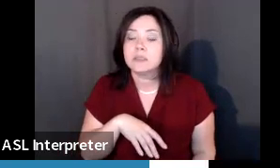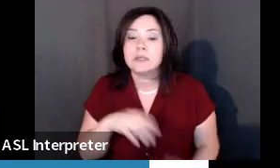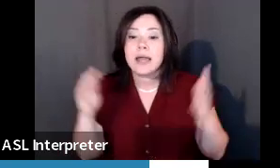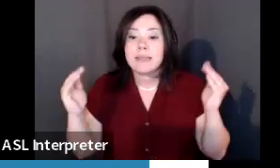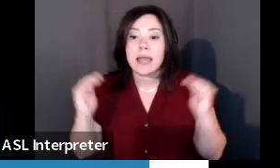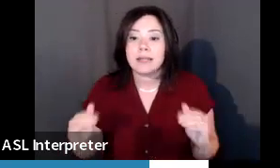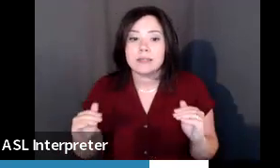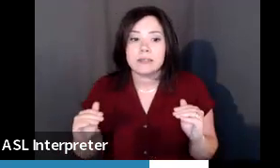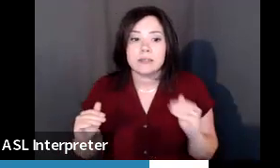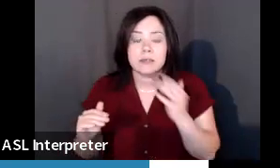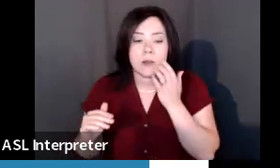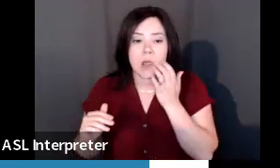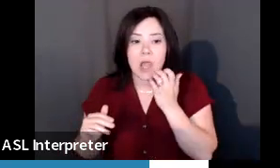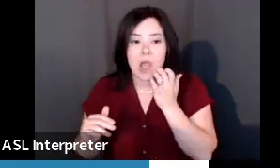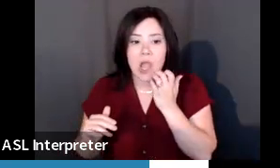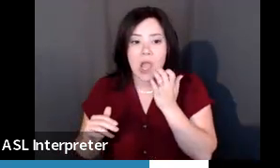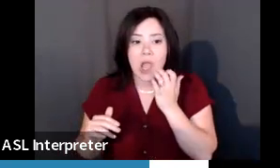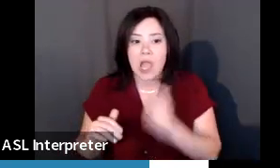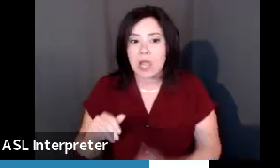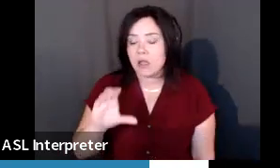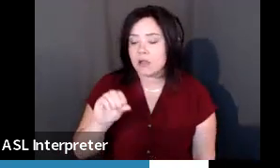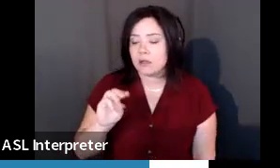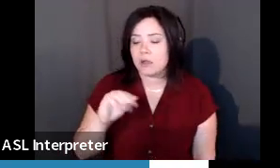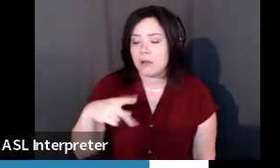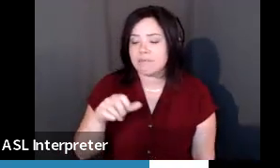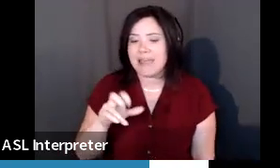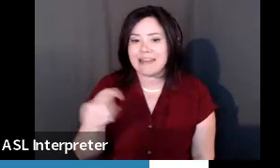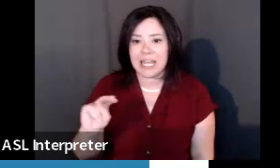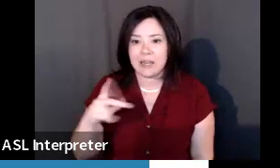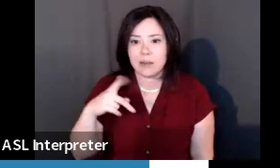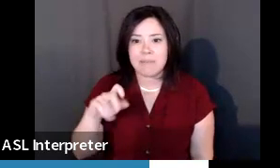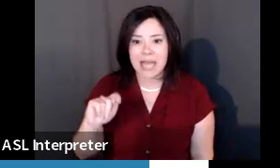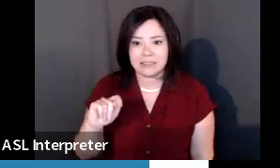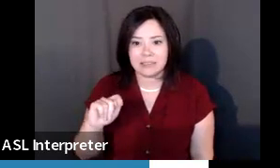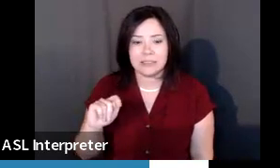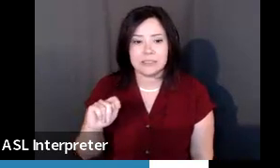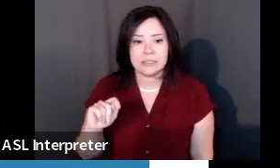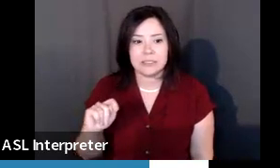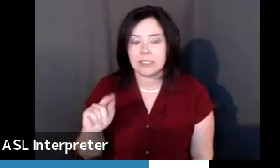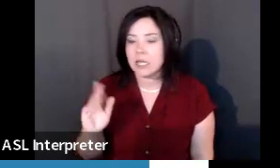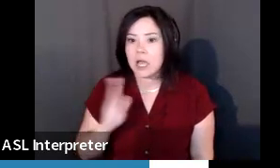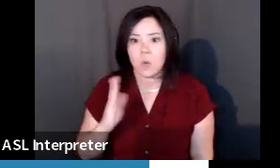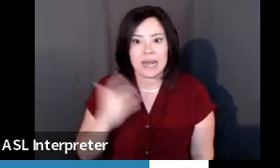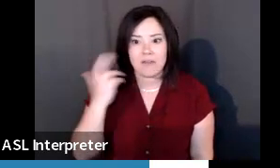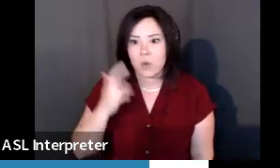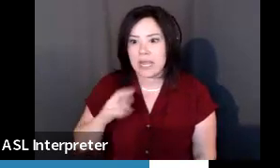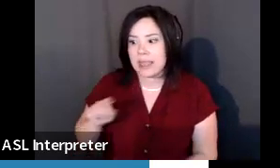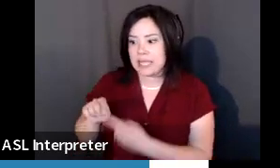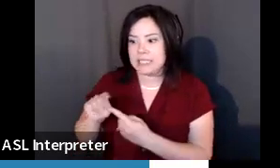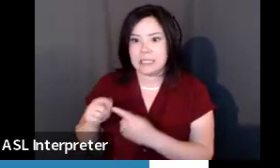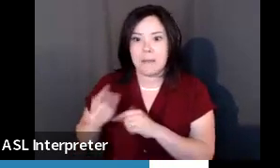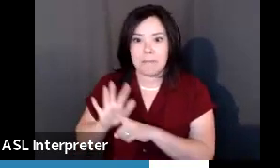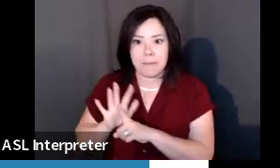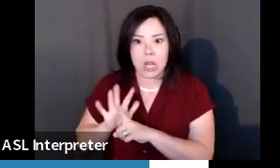then the companion pets, those are, we never thought they would be as popular as they are, but